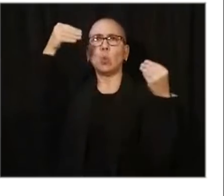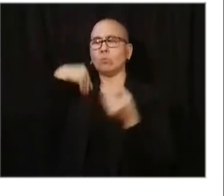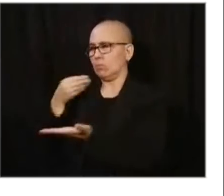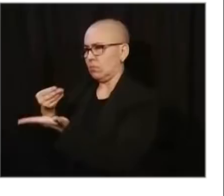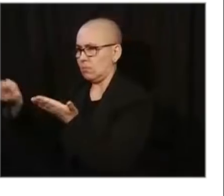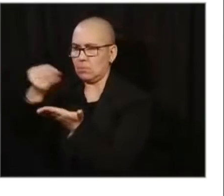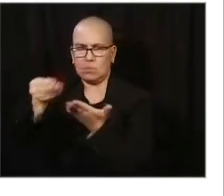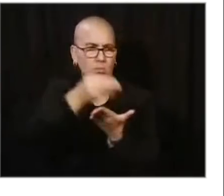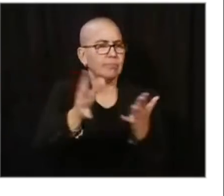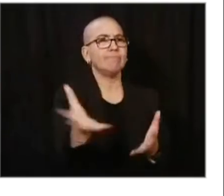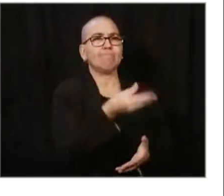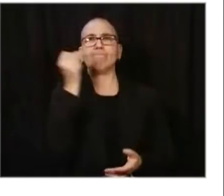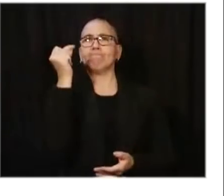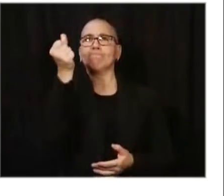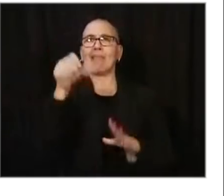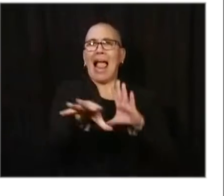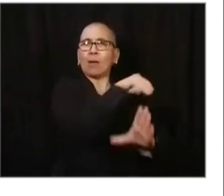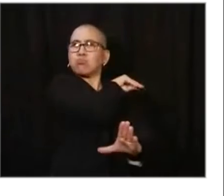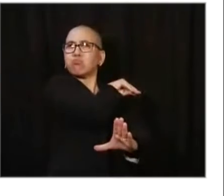So,